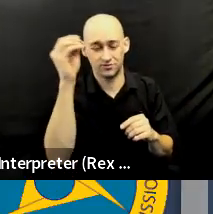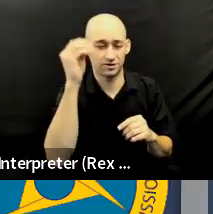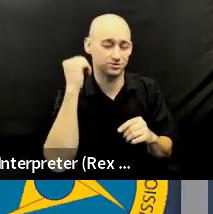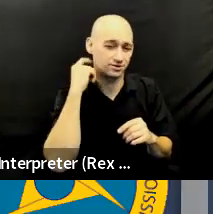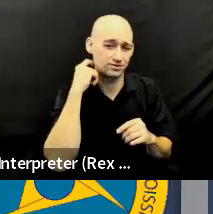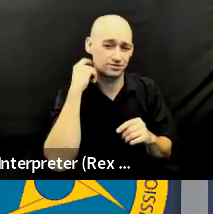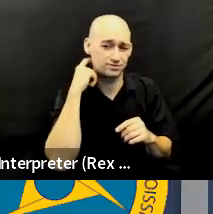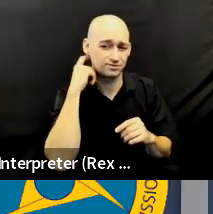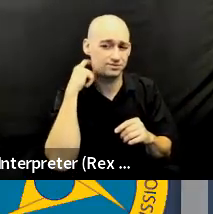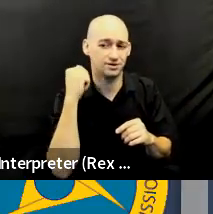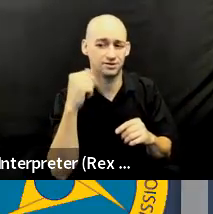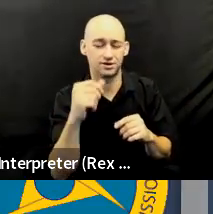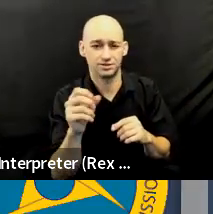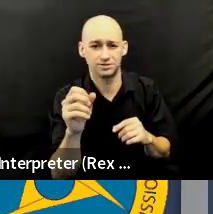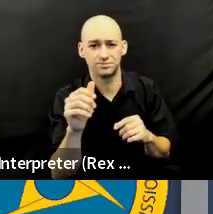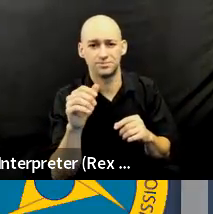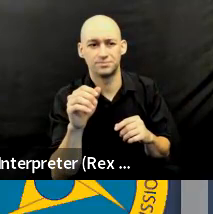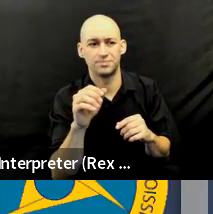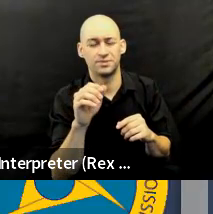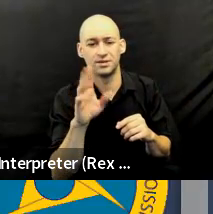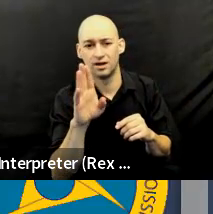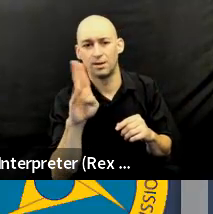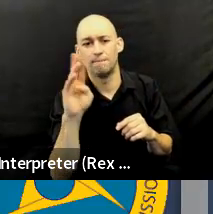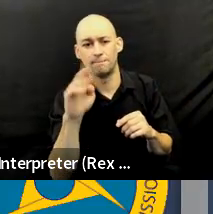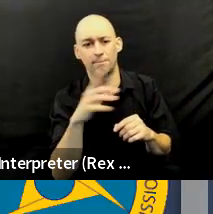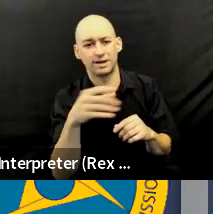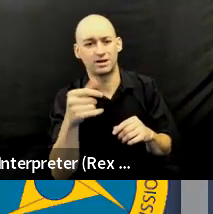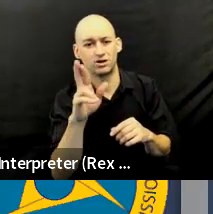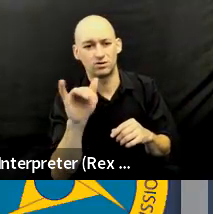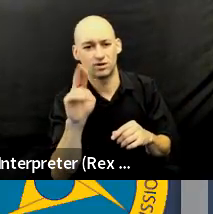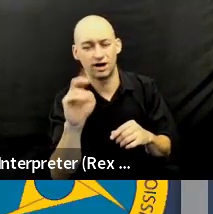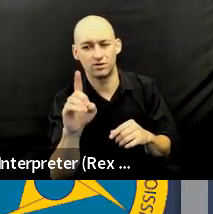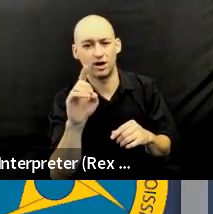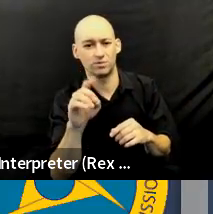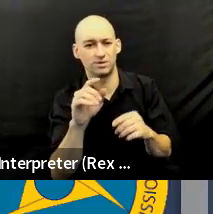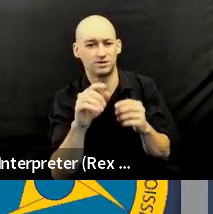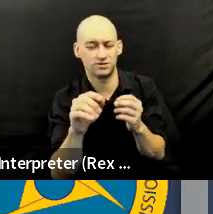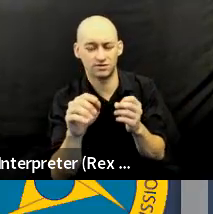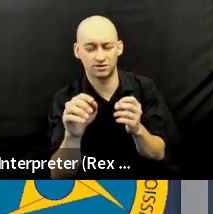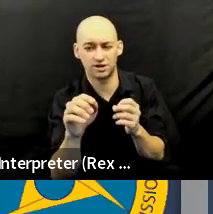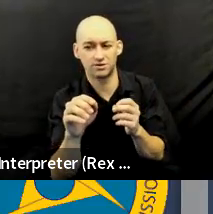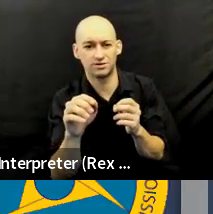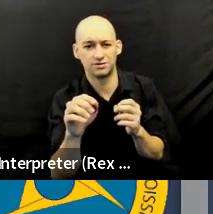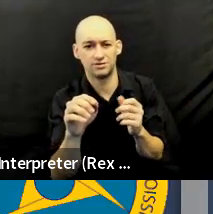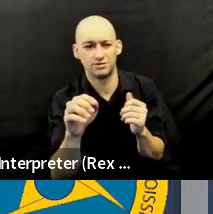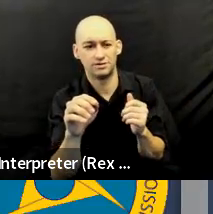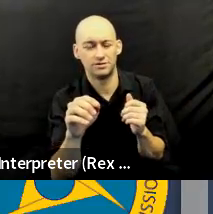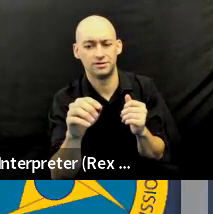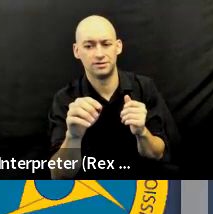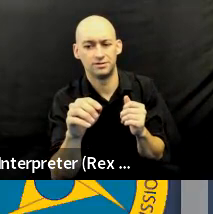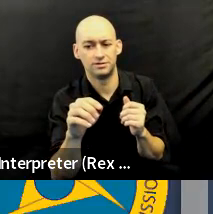out there. And so we have to bump and grind and work our way through and say, what is the best that we can do? And